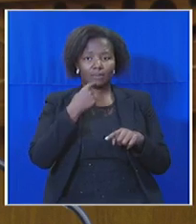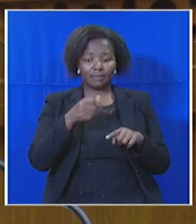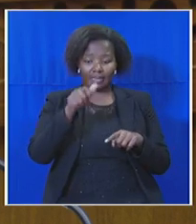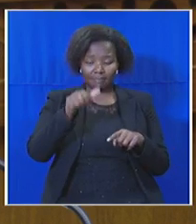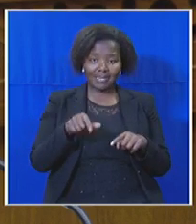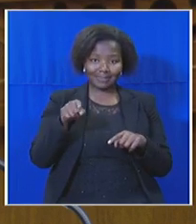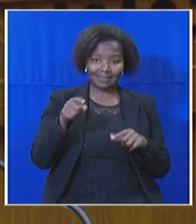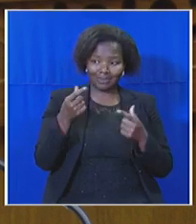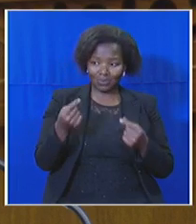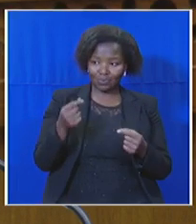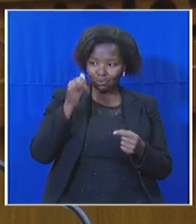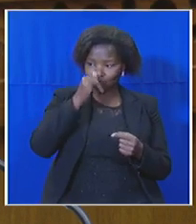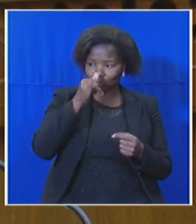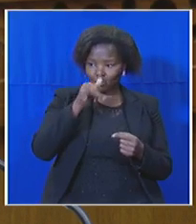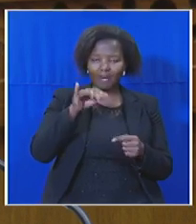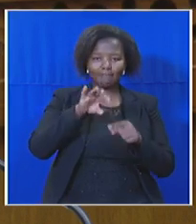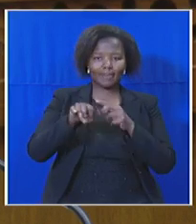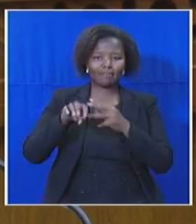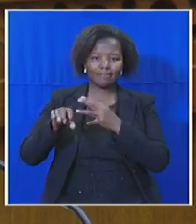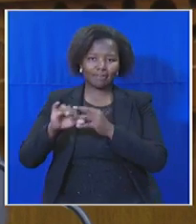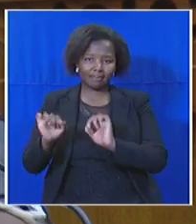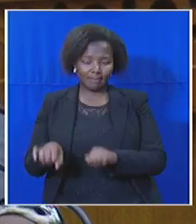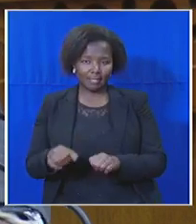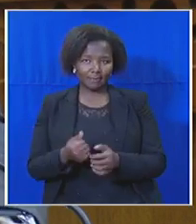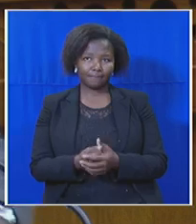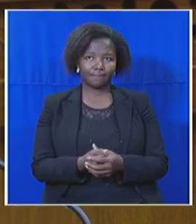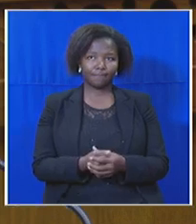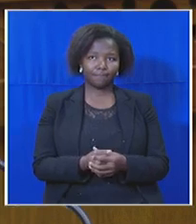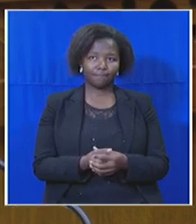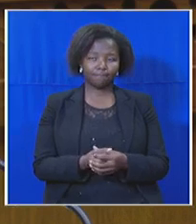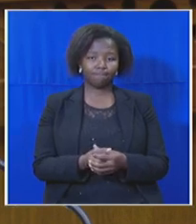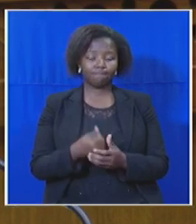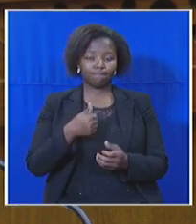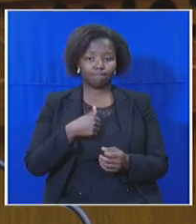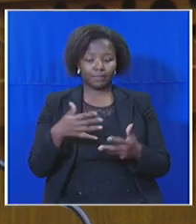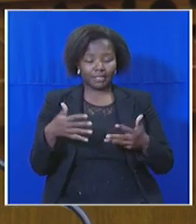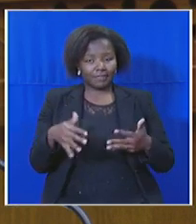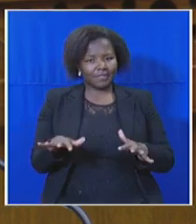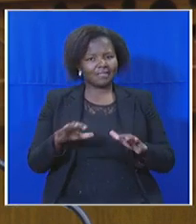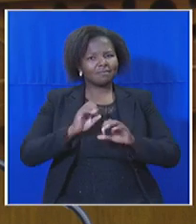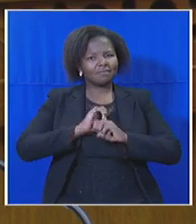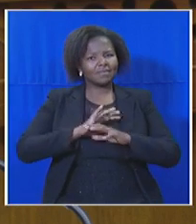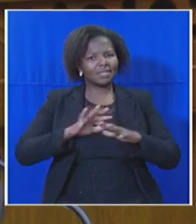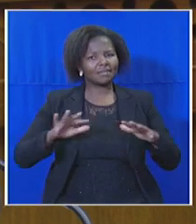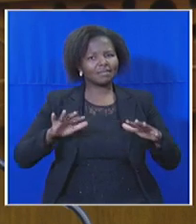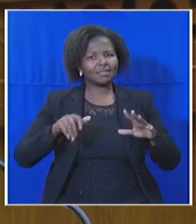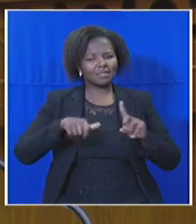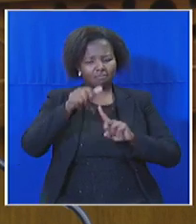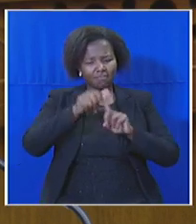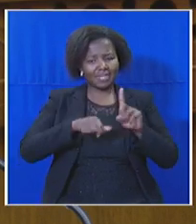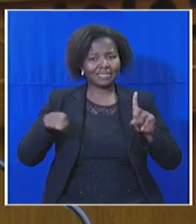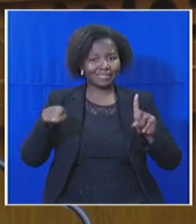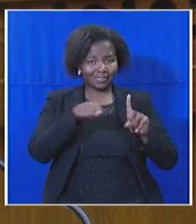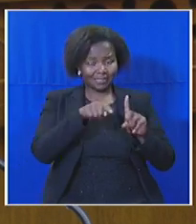to members, and trends of criminal activity. We've embarked on the profiling of suspects and the